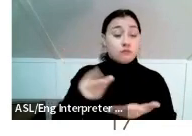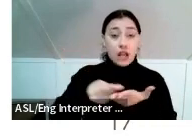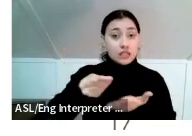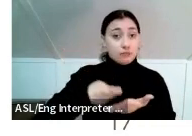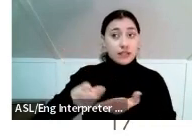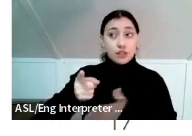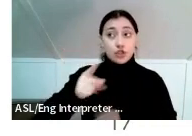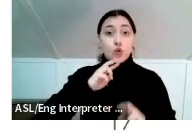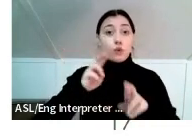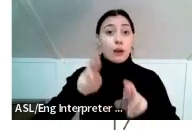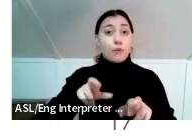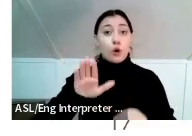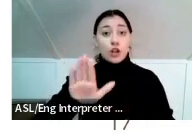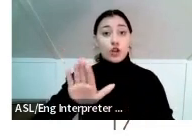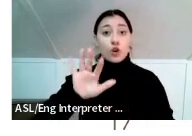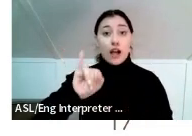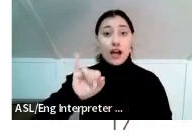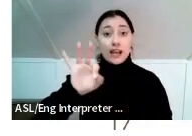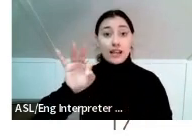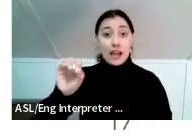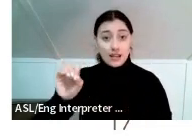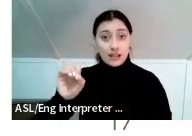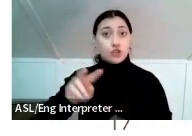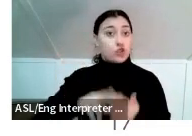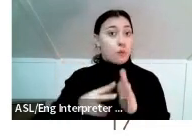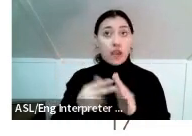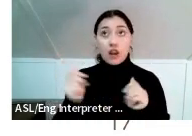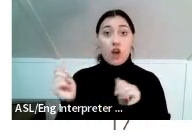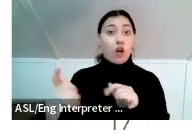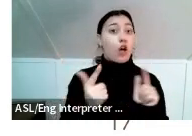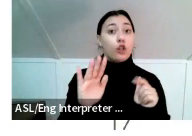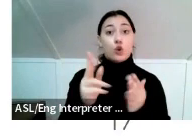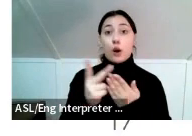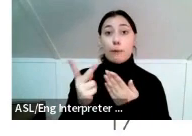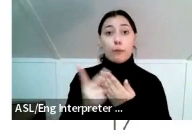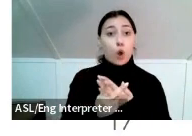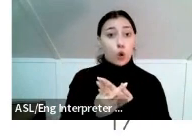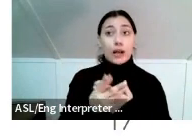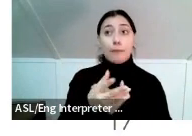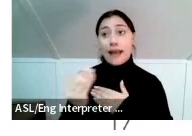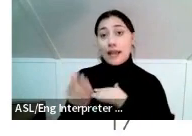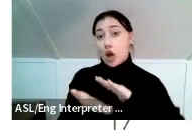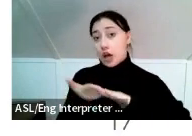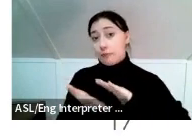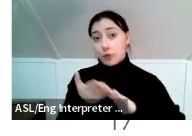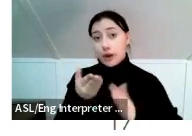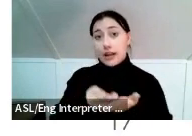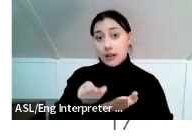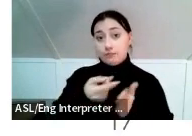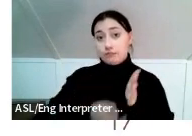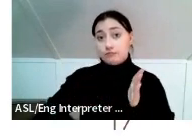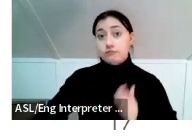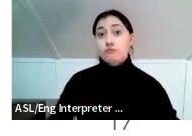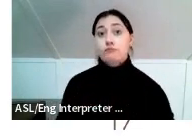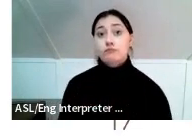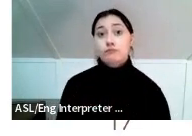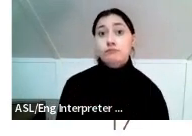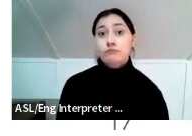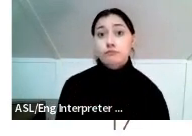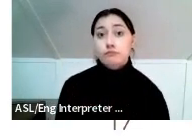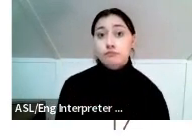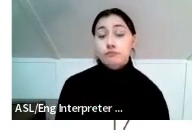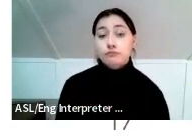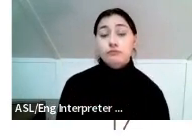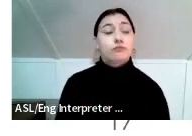report on your 990. So that will be all of your programmatic and operating expenses. And then